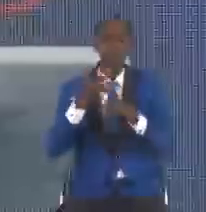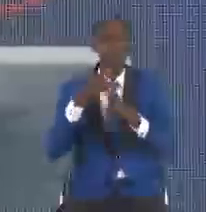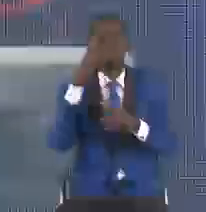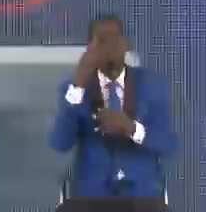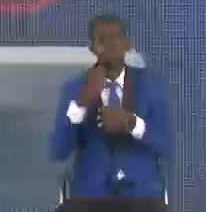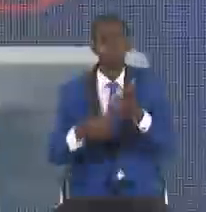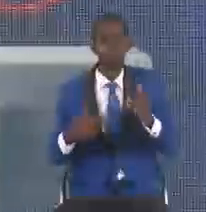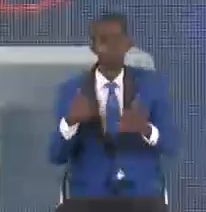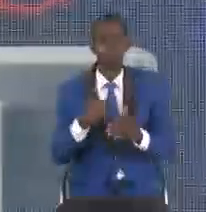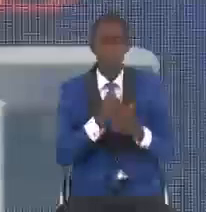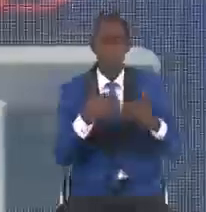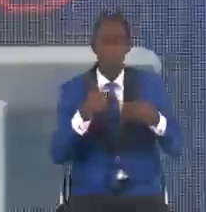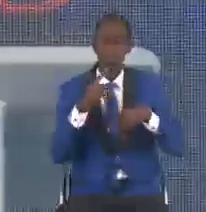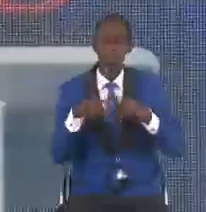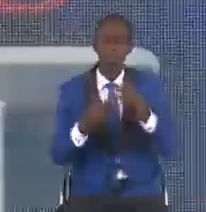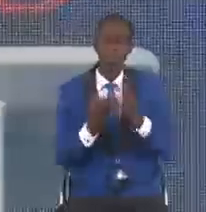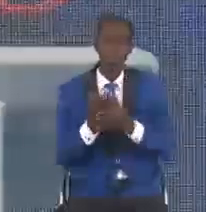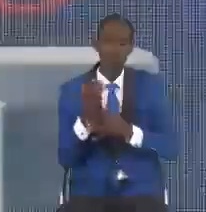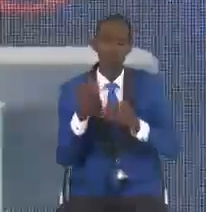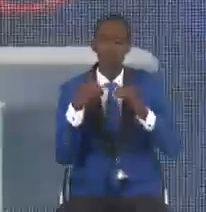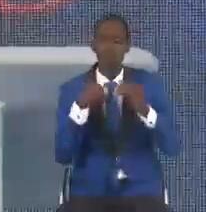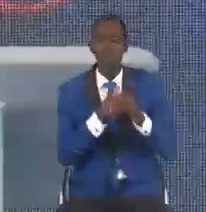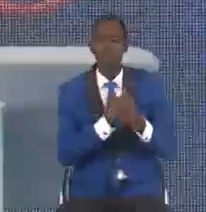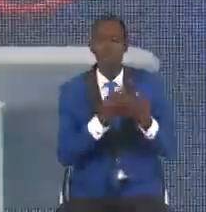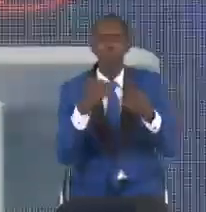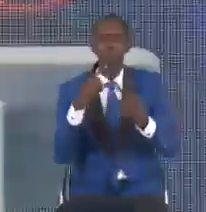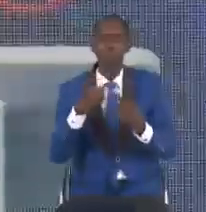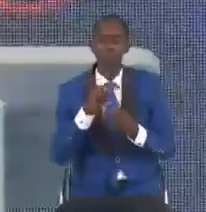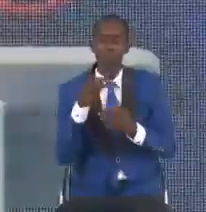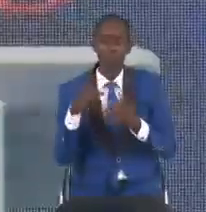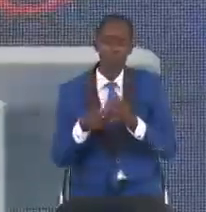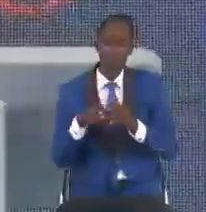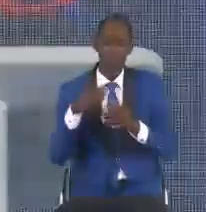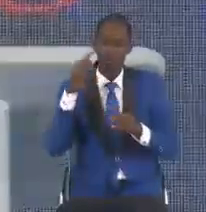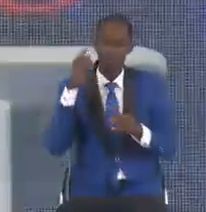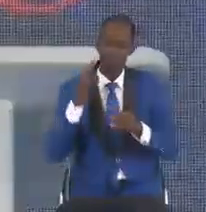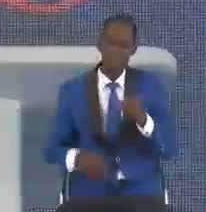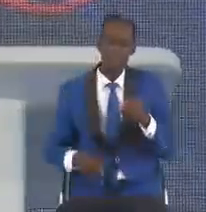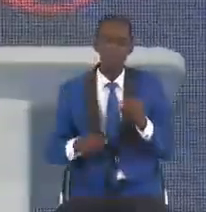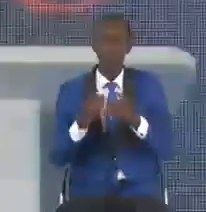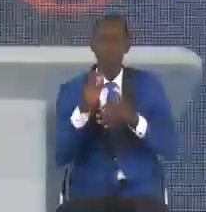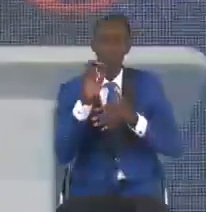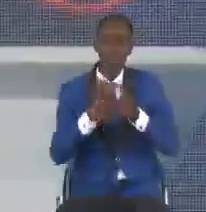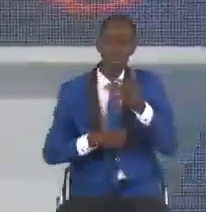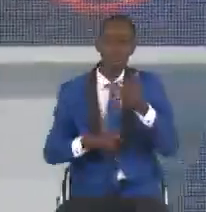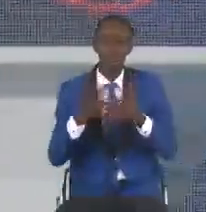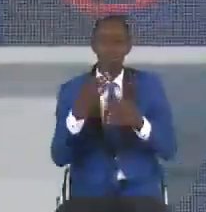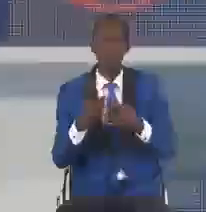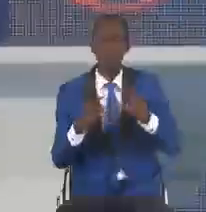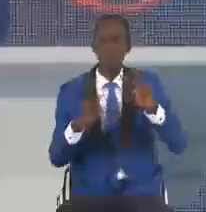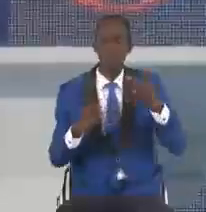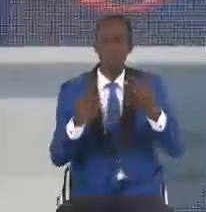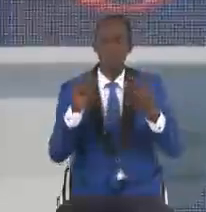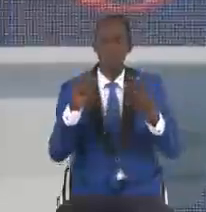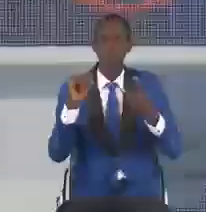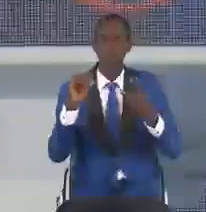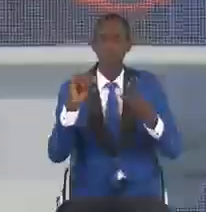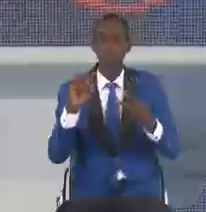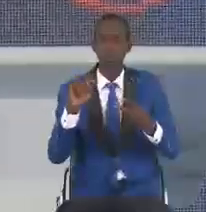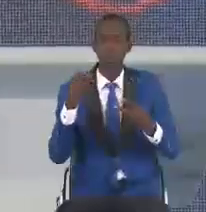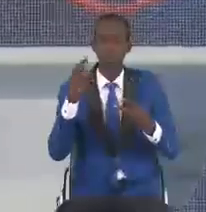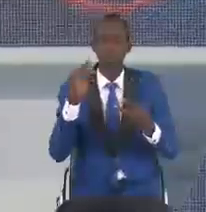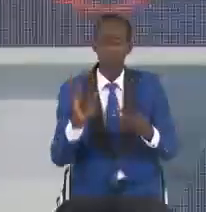through. And Lord, we come to this final chapter of 2 Timothy, we're praying that